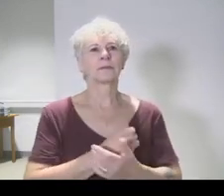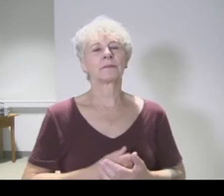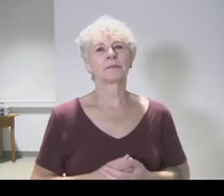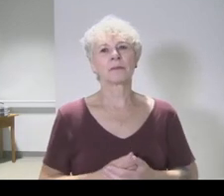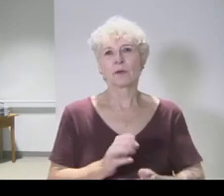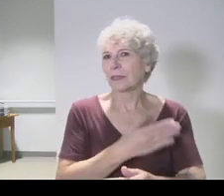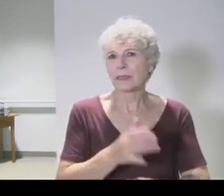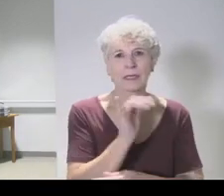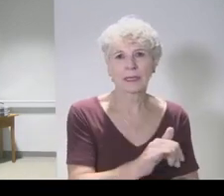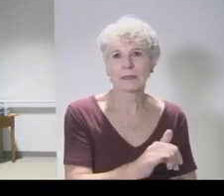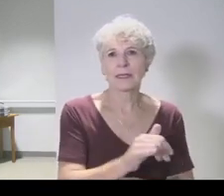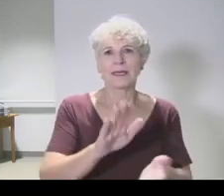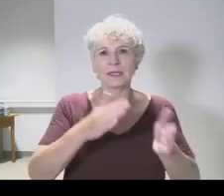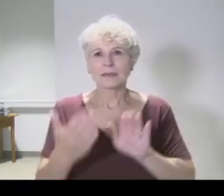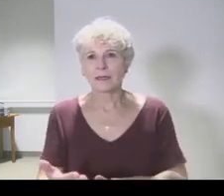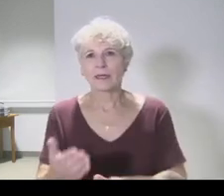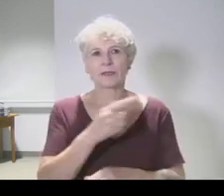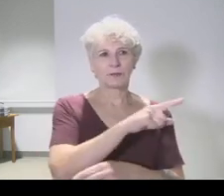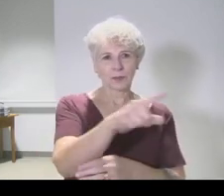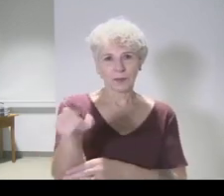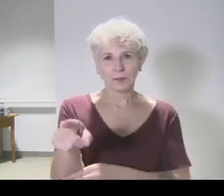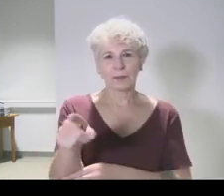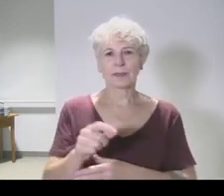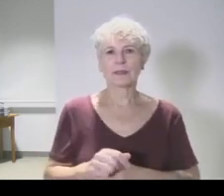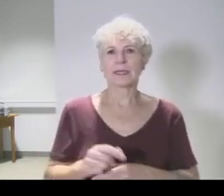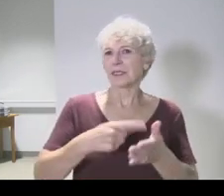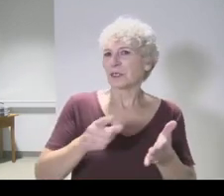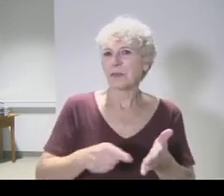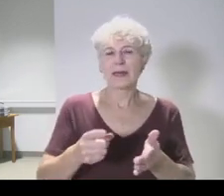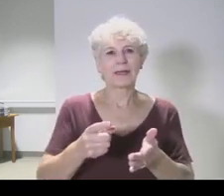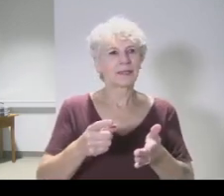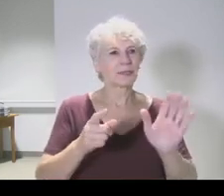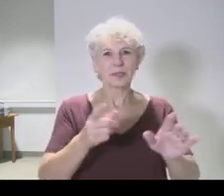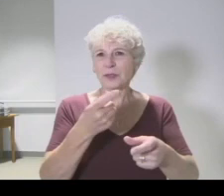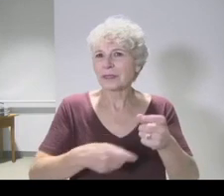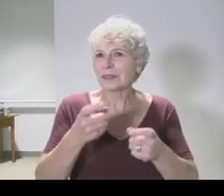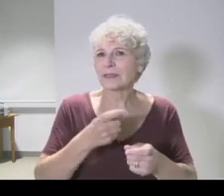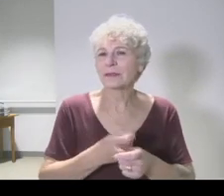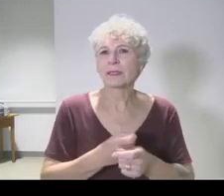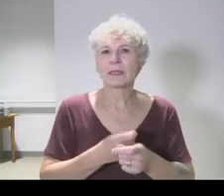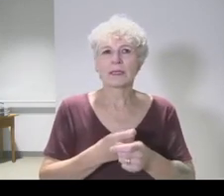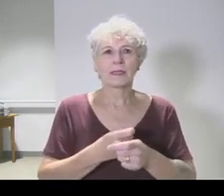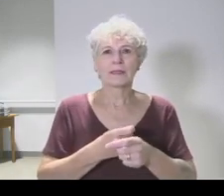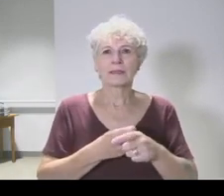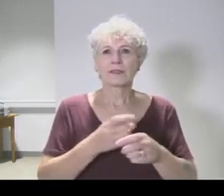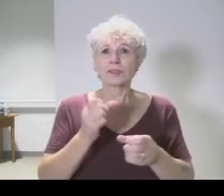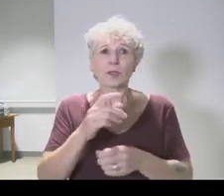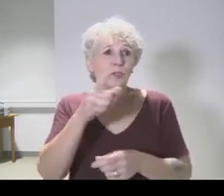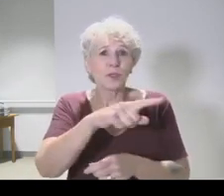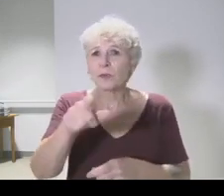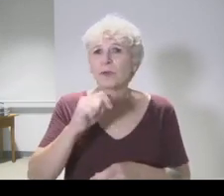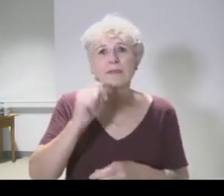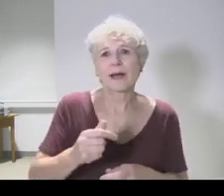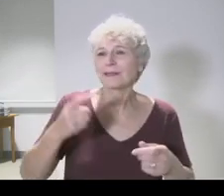singing about, and he died for you to pay the debt of your sin that you wouldn't have to pay. That's why we